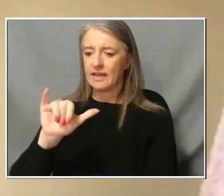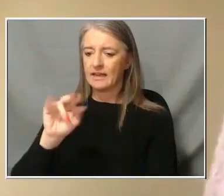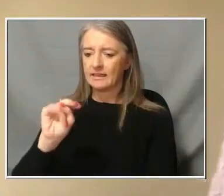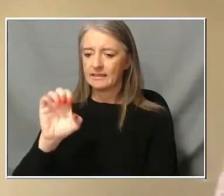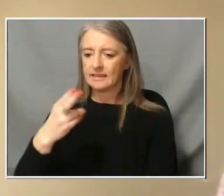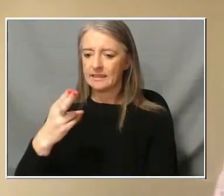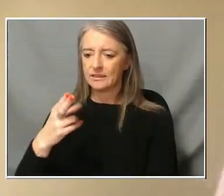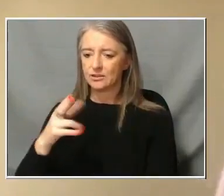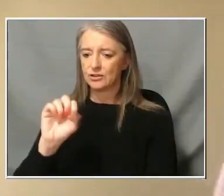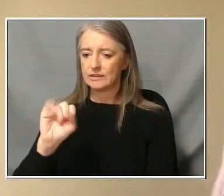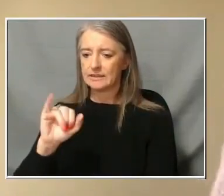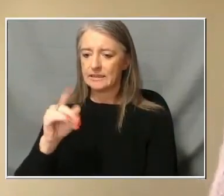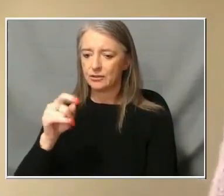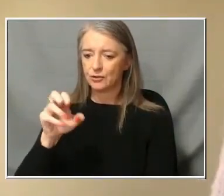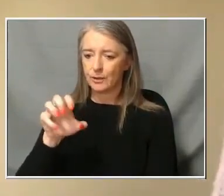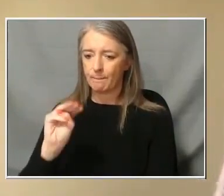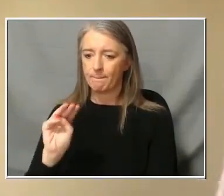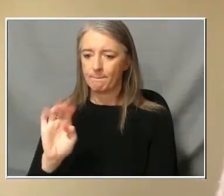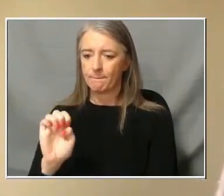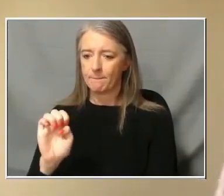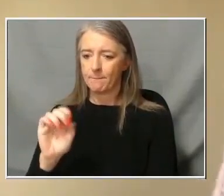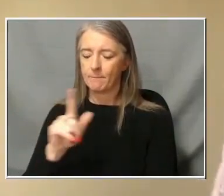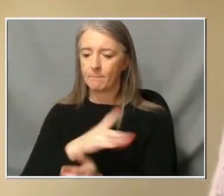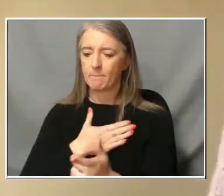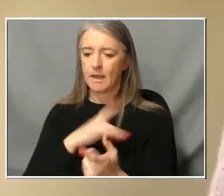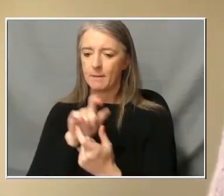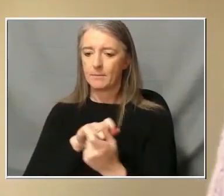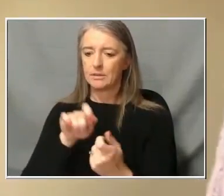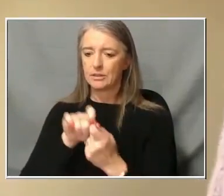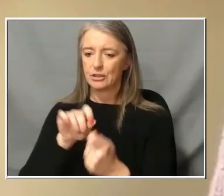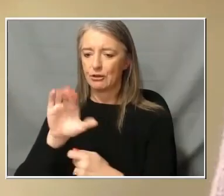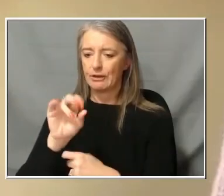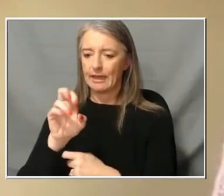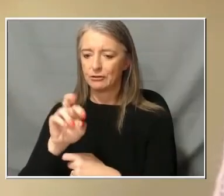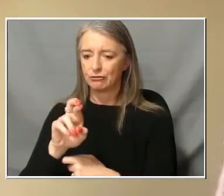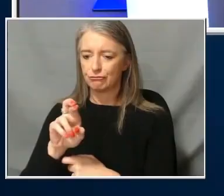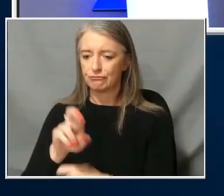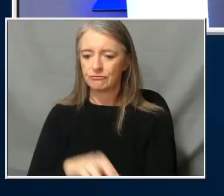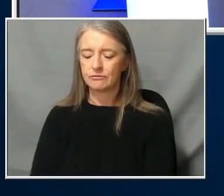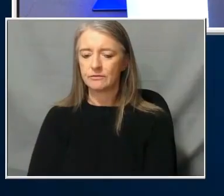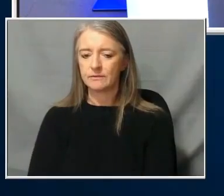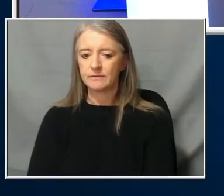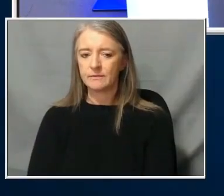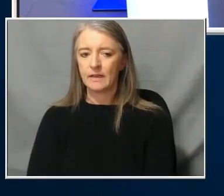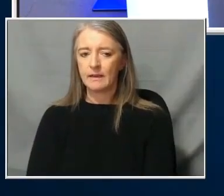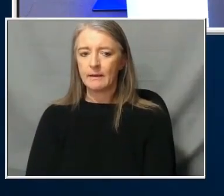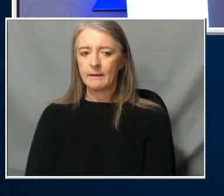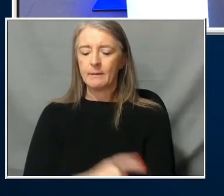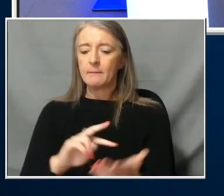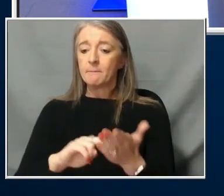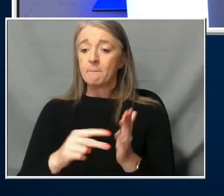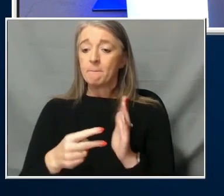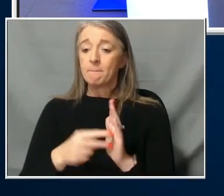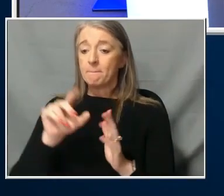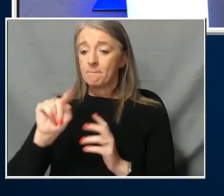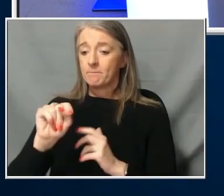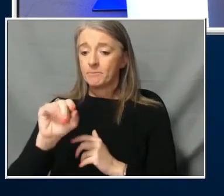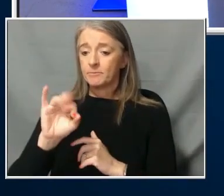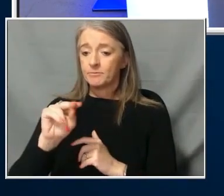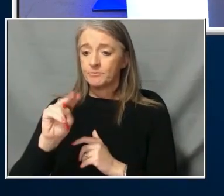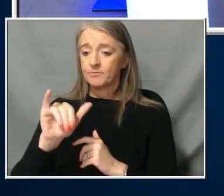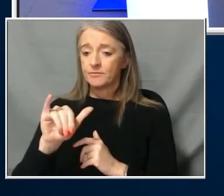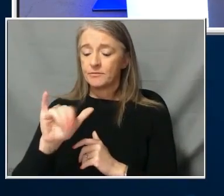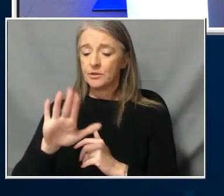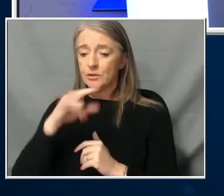is the genetic component of my particular cancer. So does that mean, Tiffany, your children will be